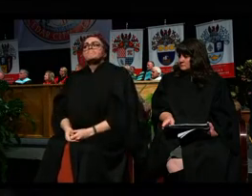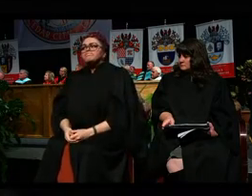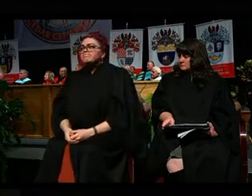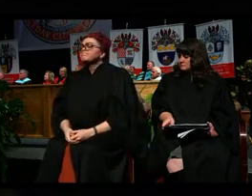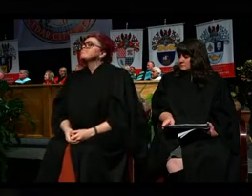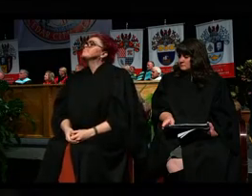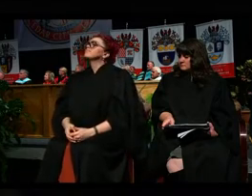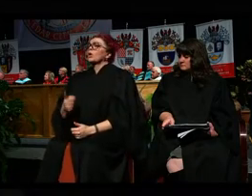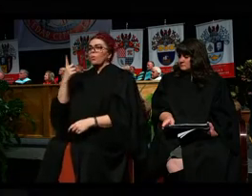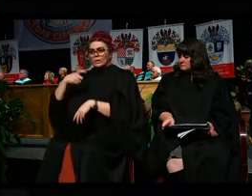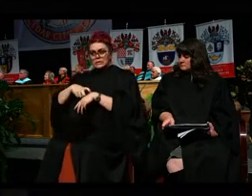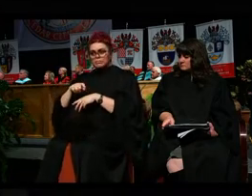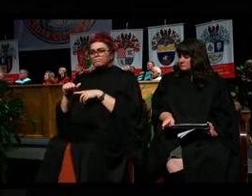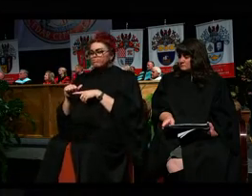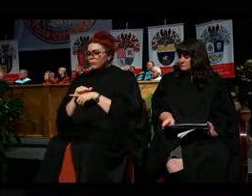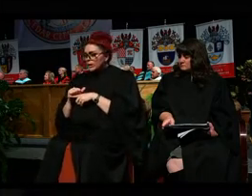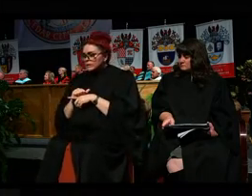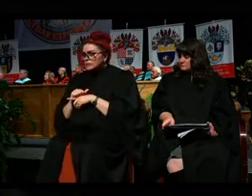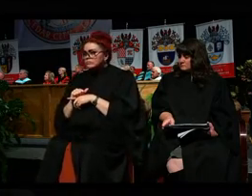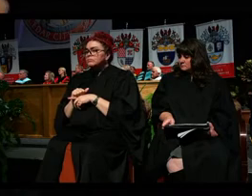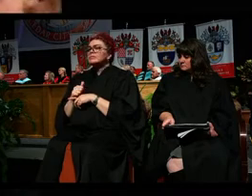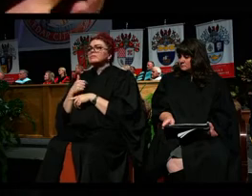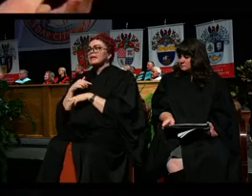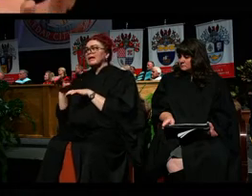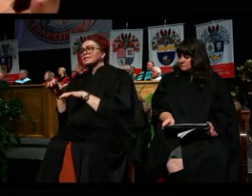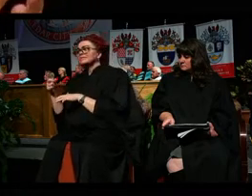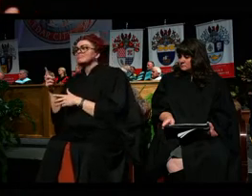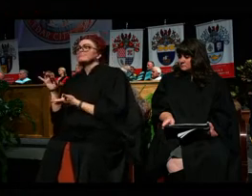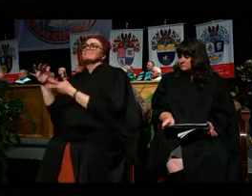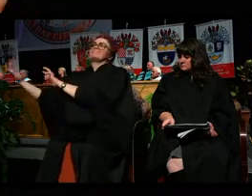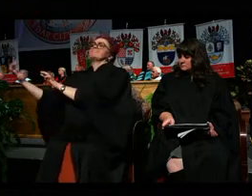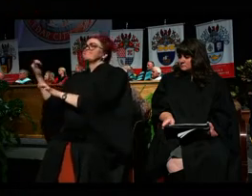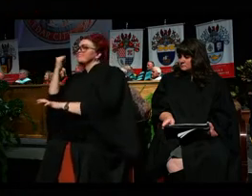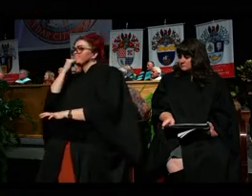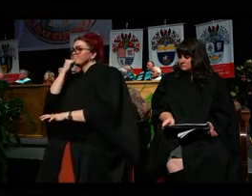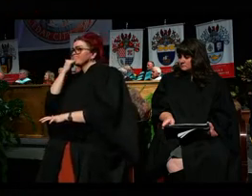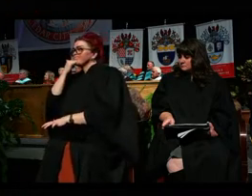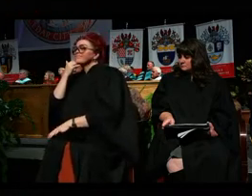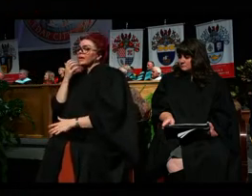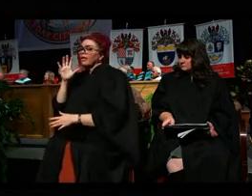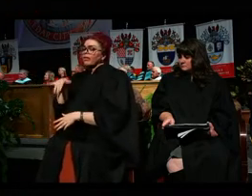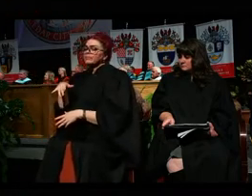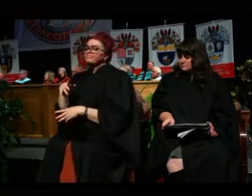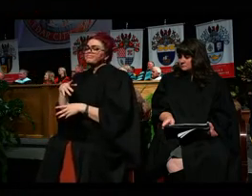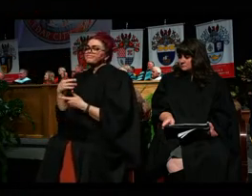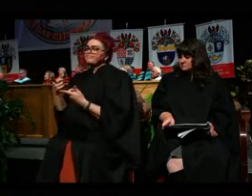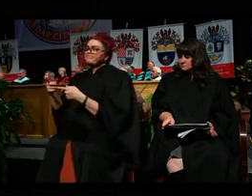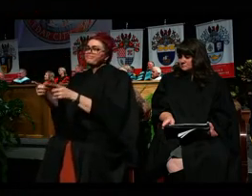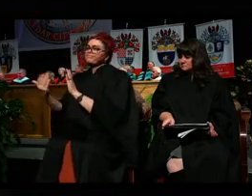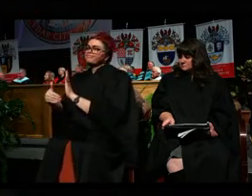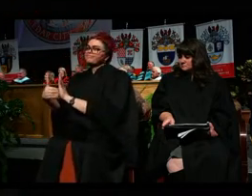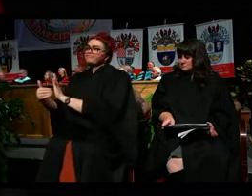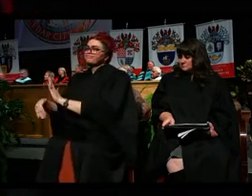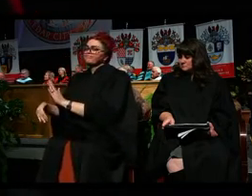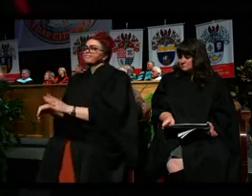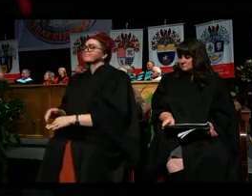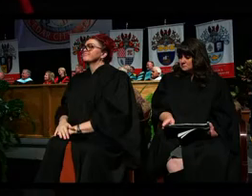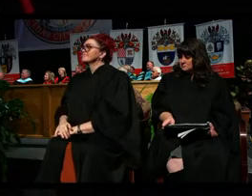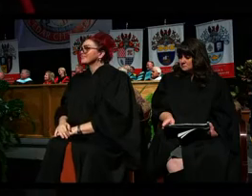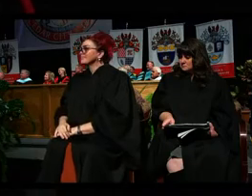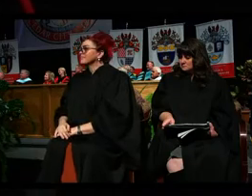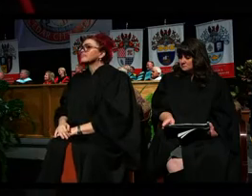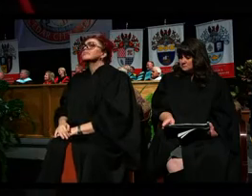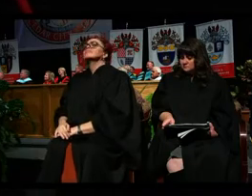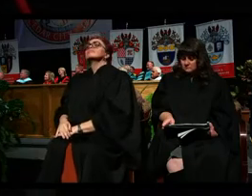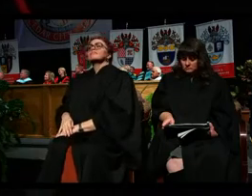One practice, I did something terrible, which was not unusual. And over on the